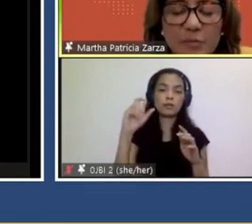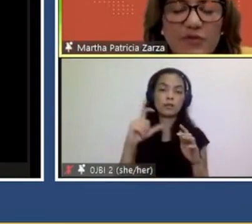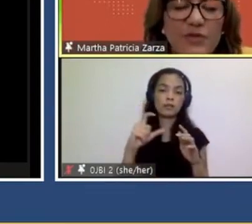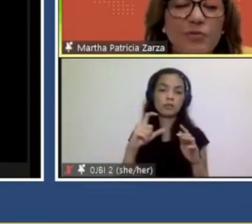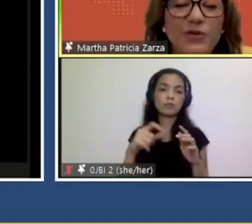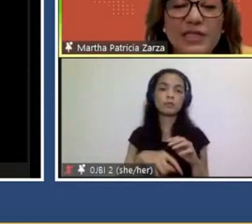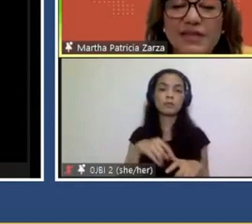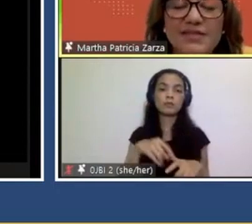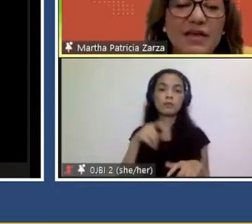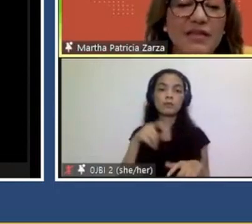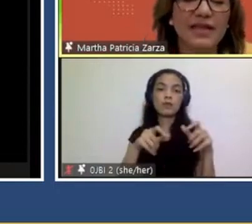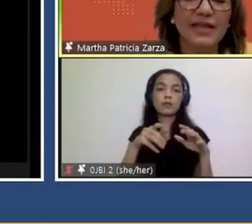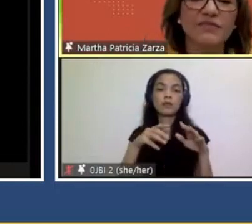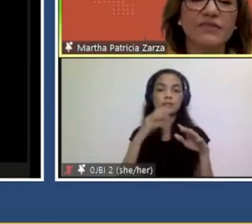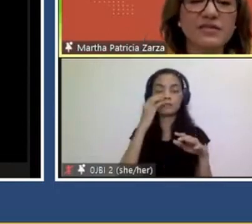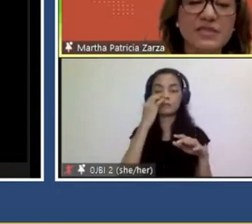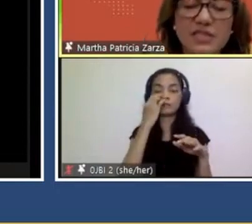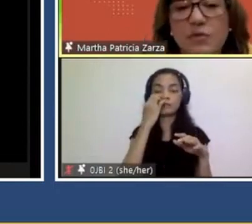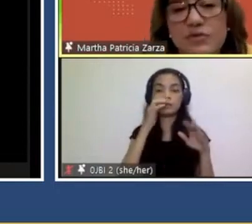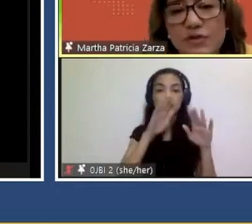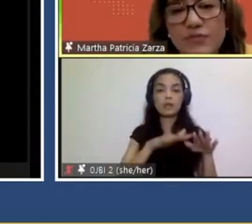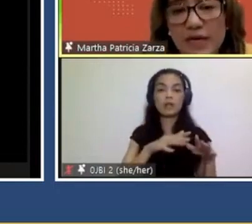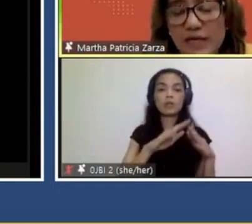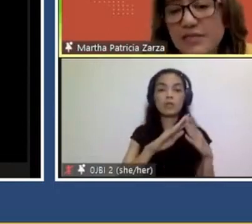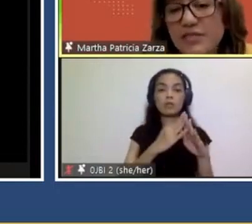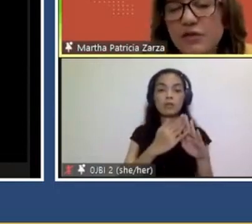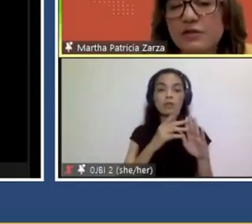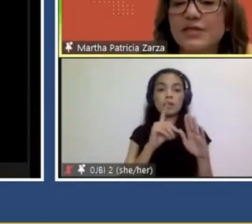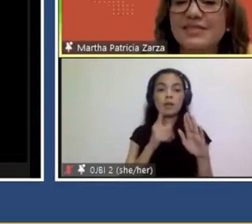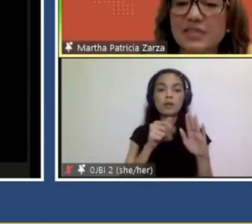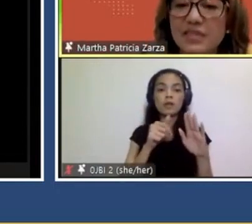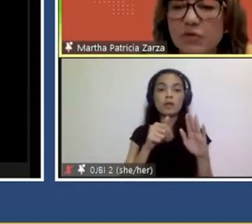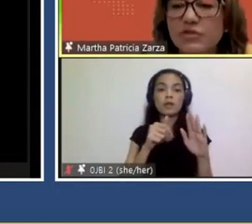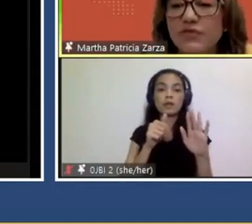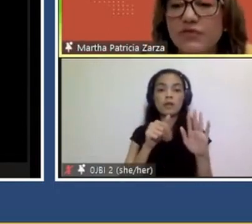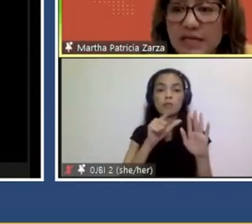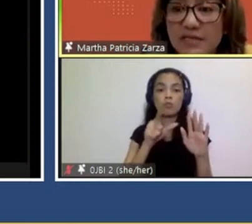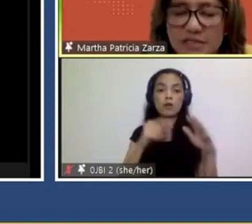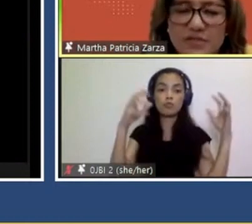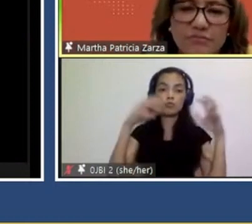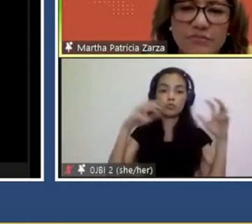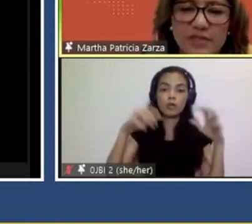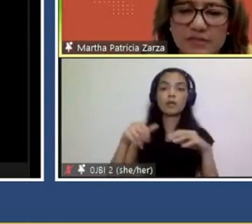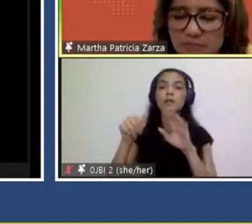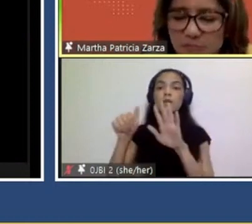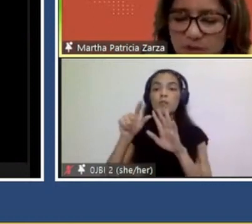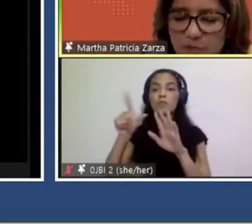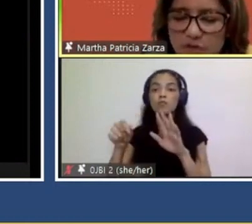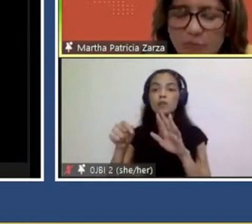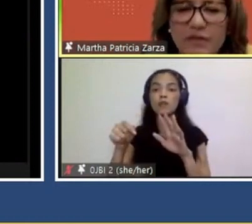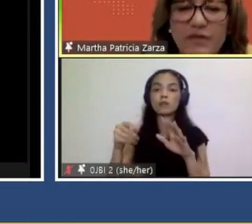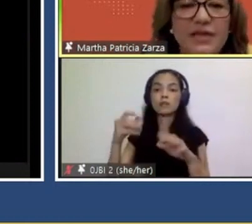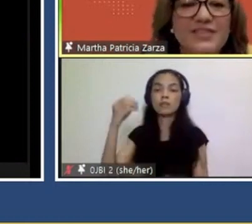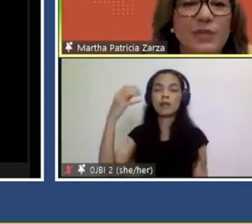the people from the community, they say that they have 6 months of rainy season and 6 months of dry season. That's pretty